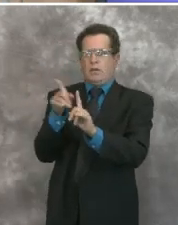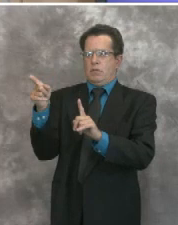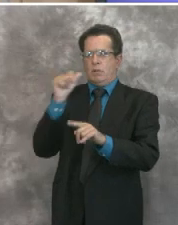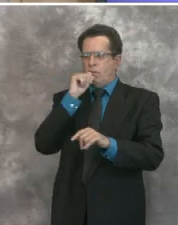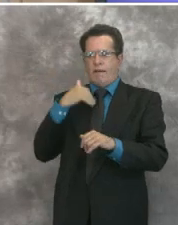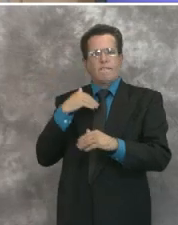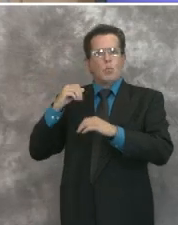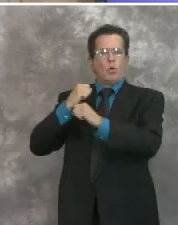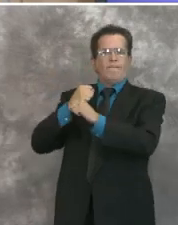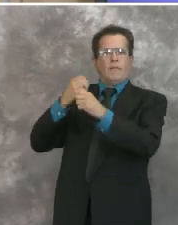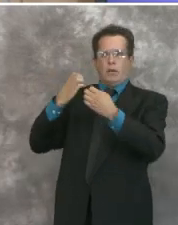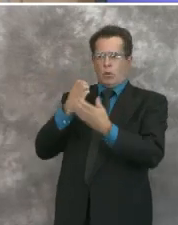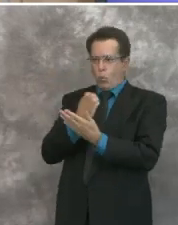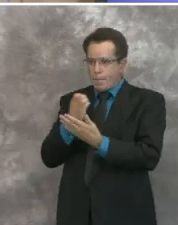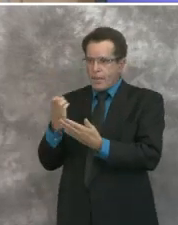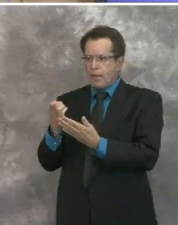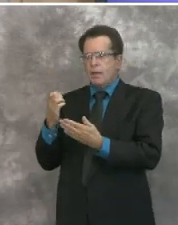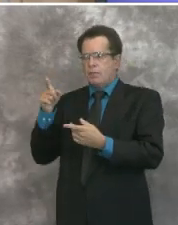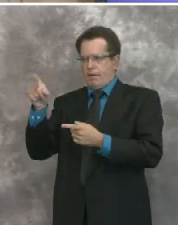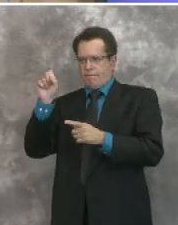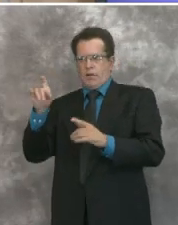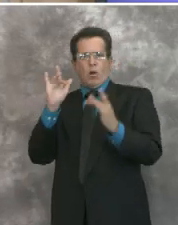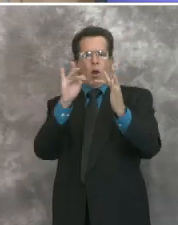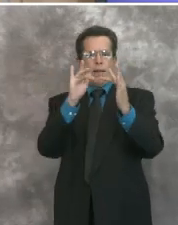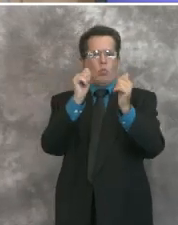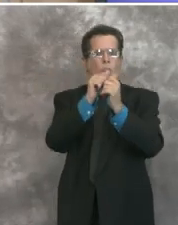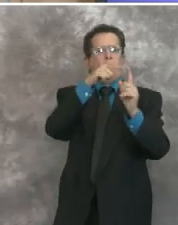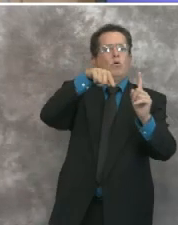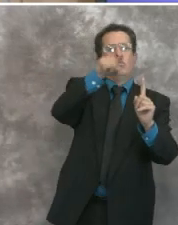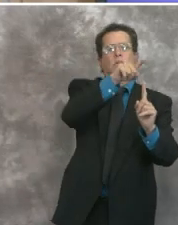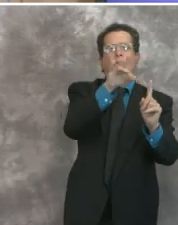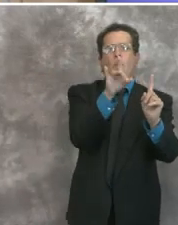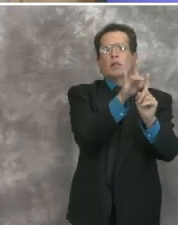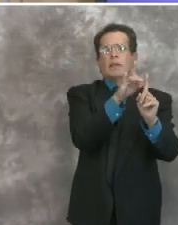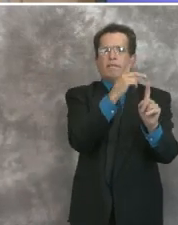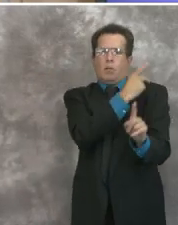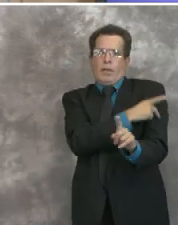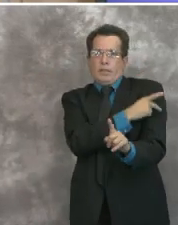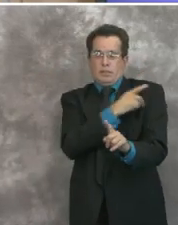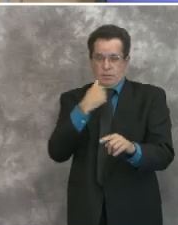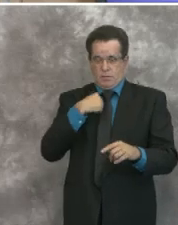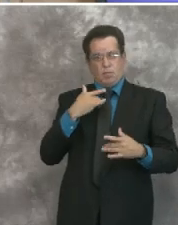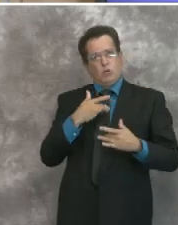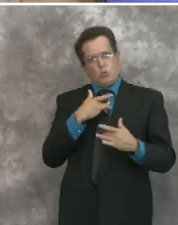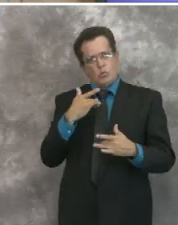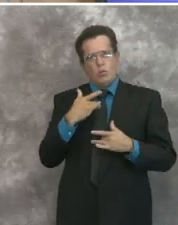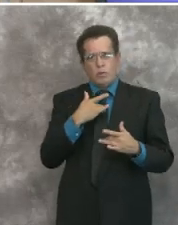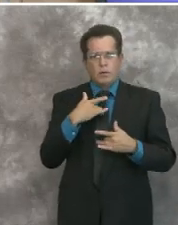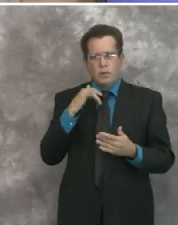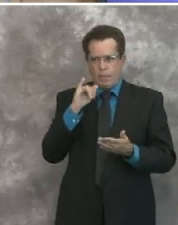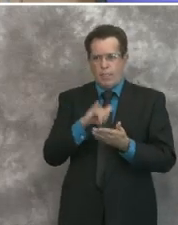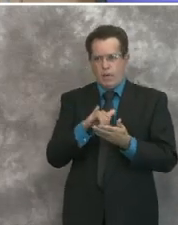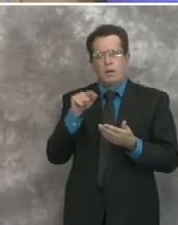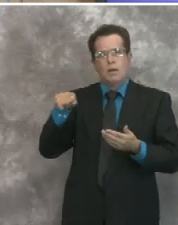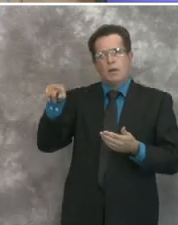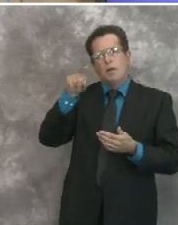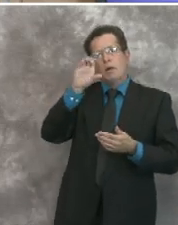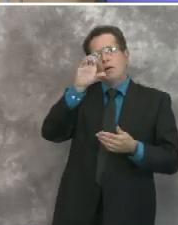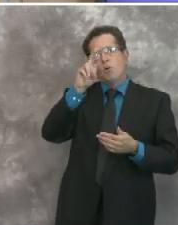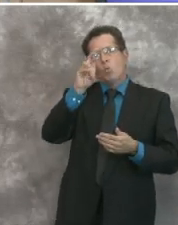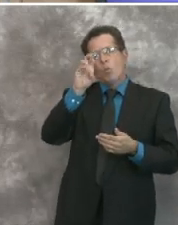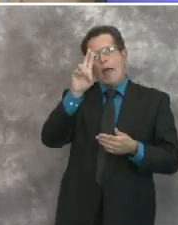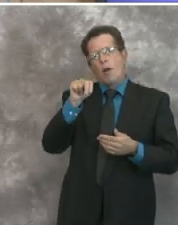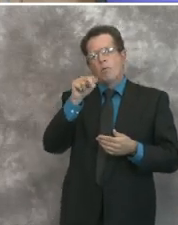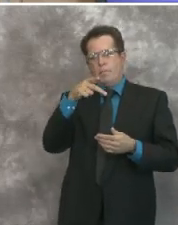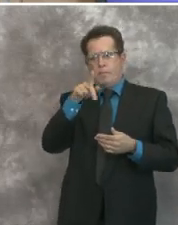to interact with COVID-19 positive patients. So I'm wondering, in light of this death and the concerns raised by the staff at the Crown Plaza, is